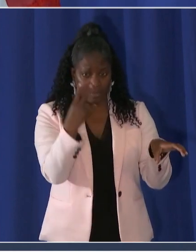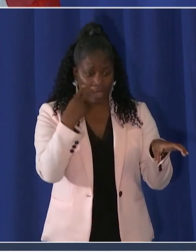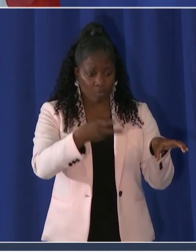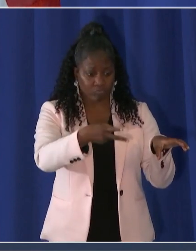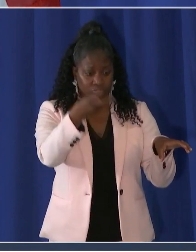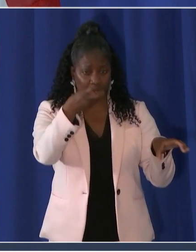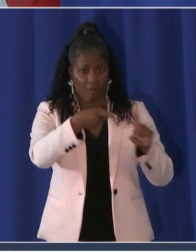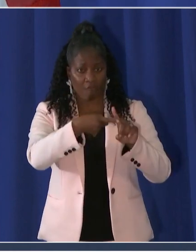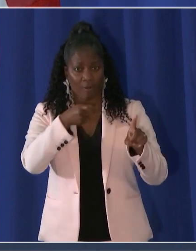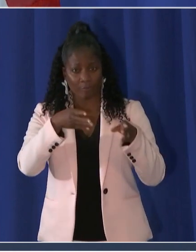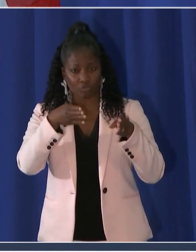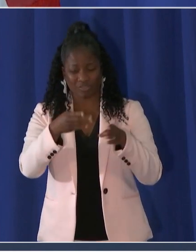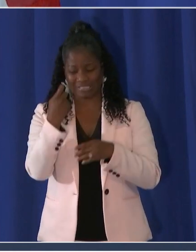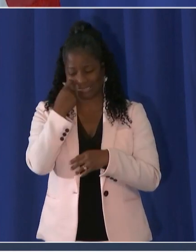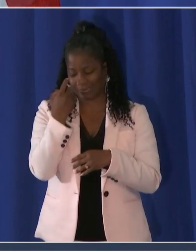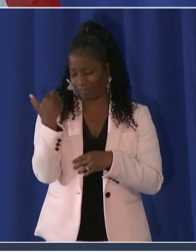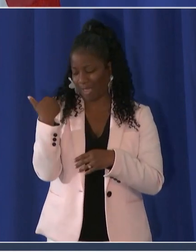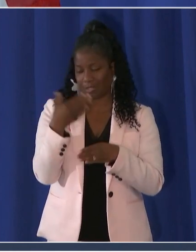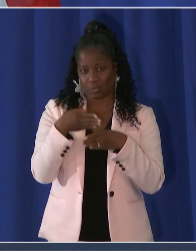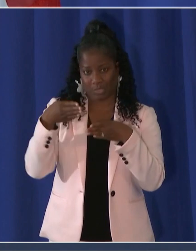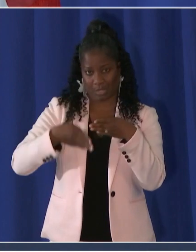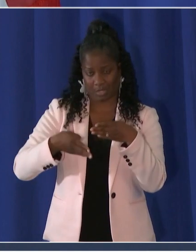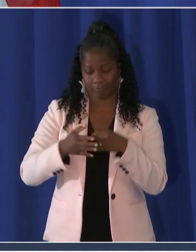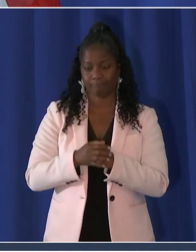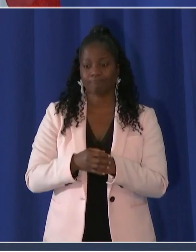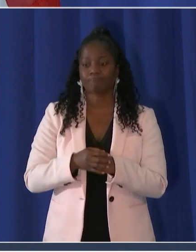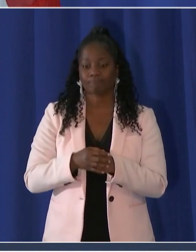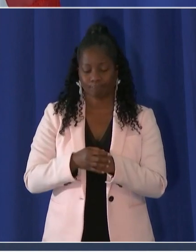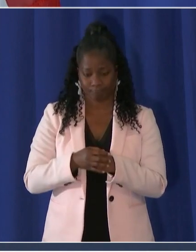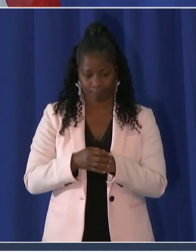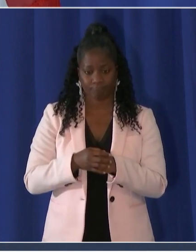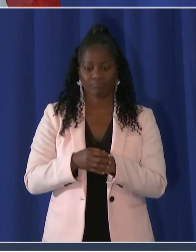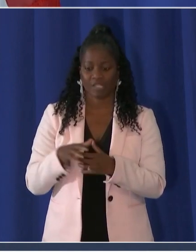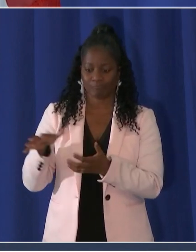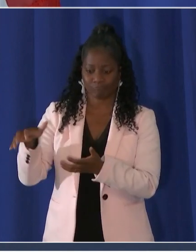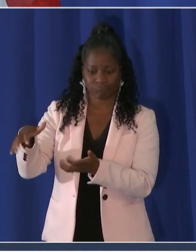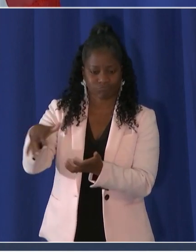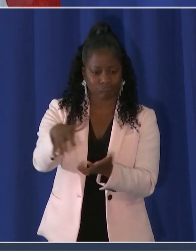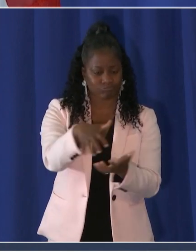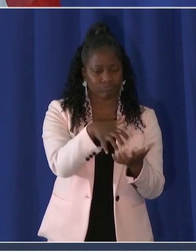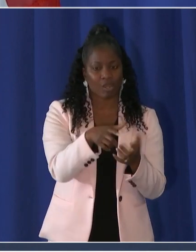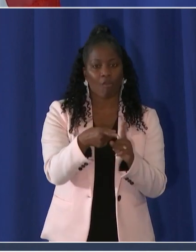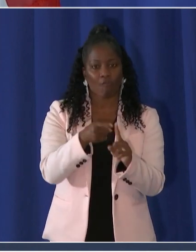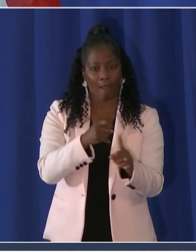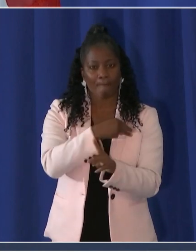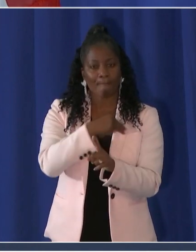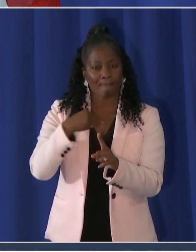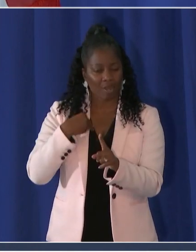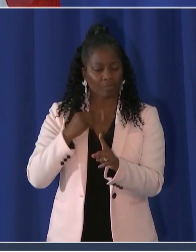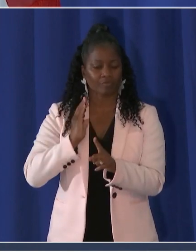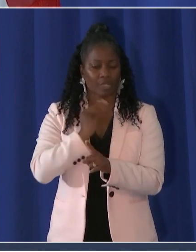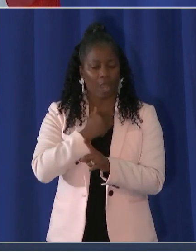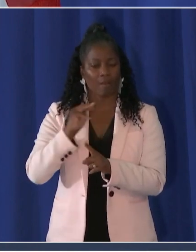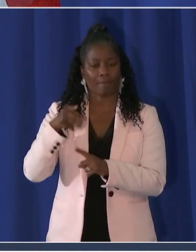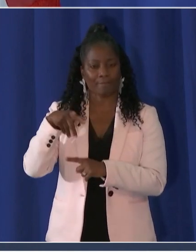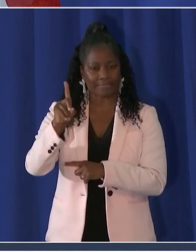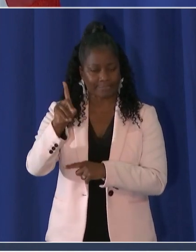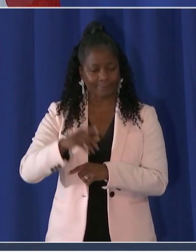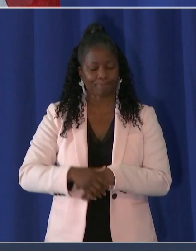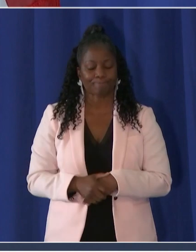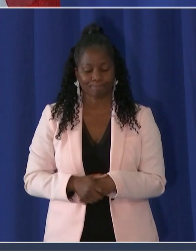off the streets just this past weekend by members of the Metropolitan Police